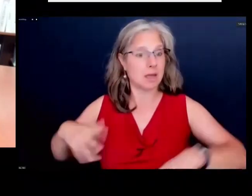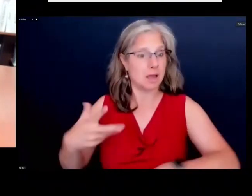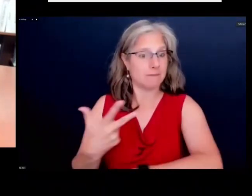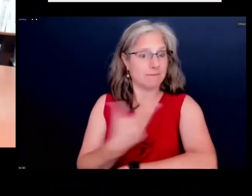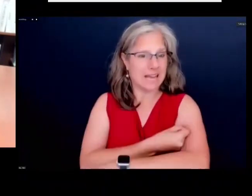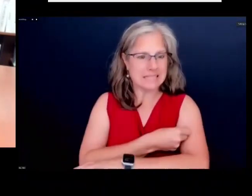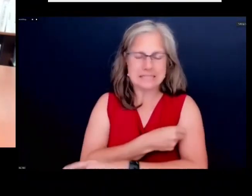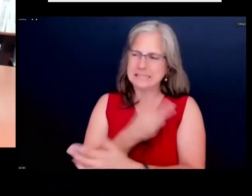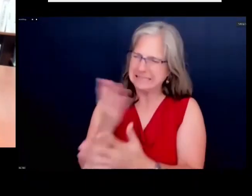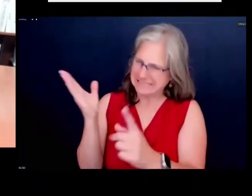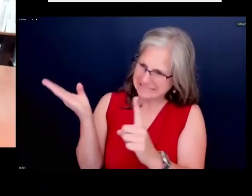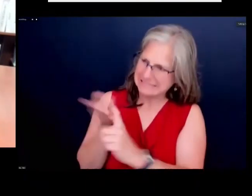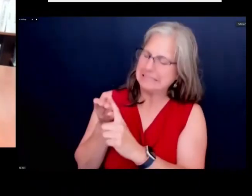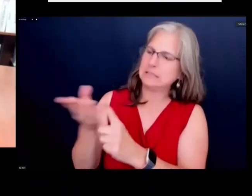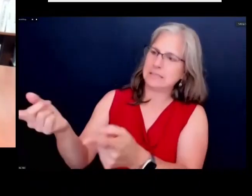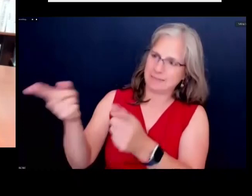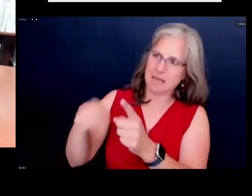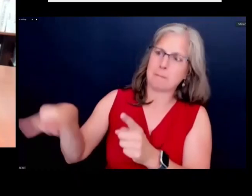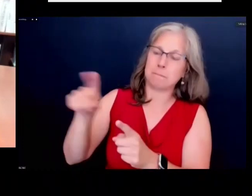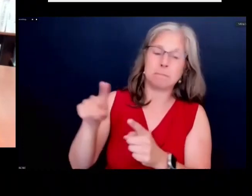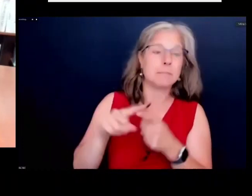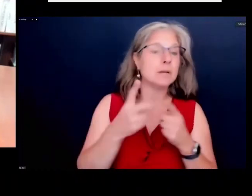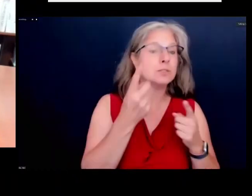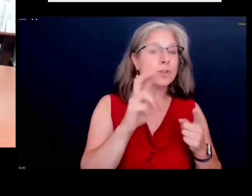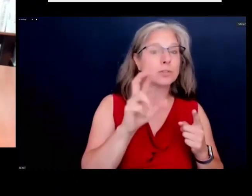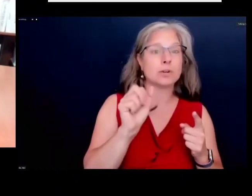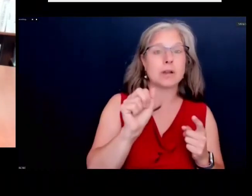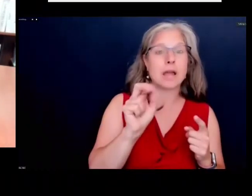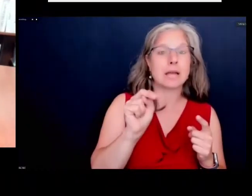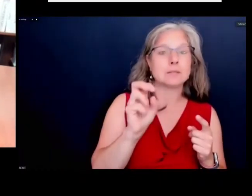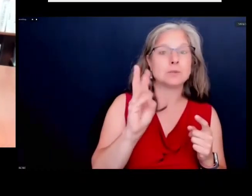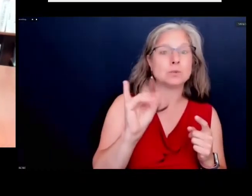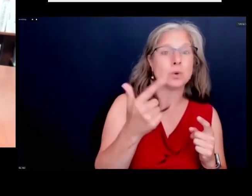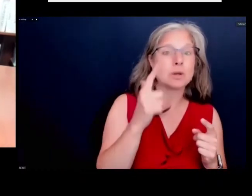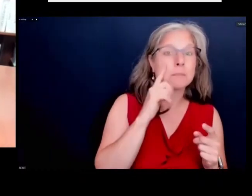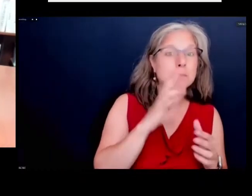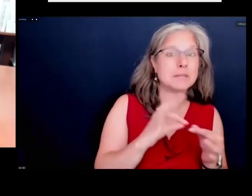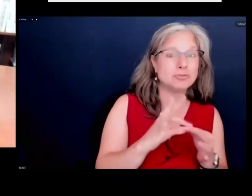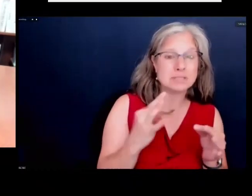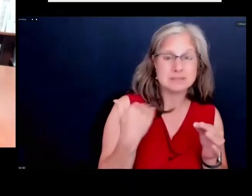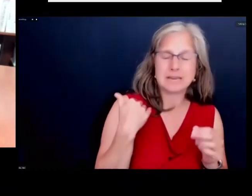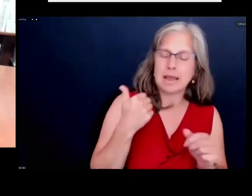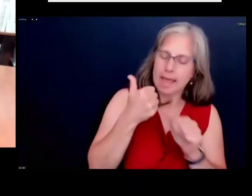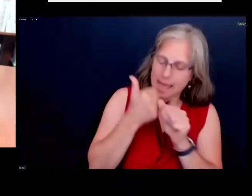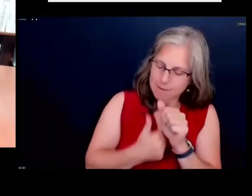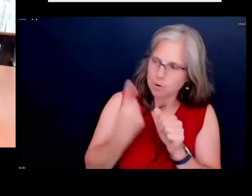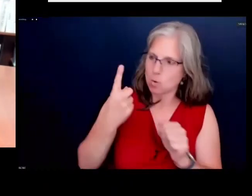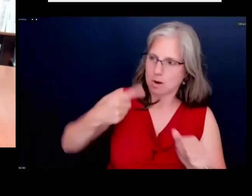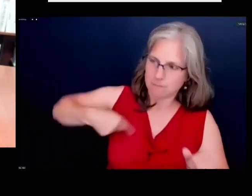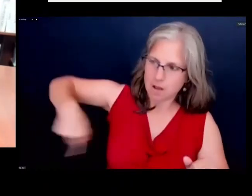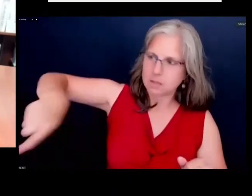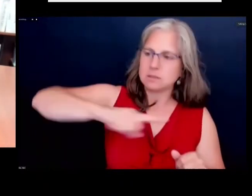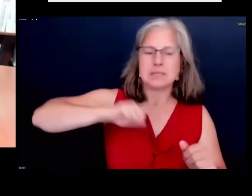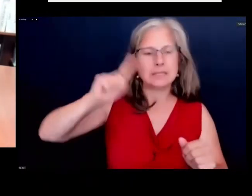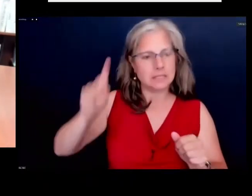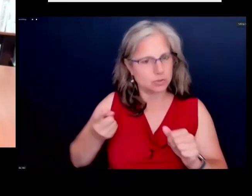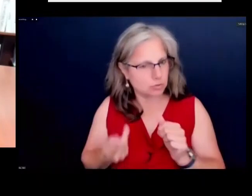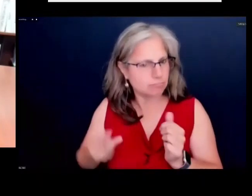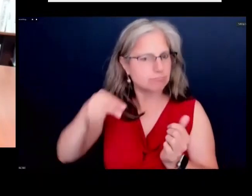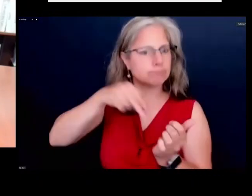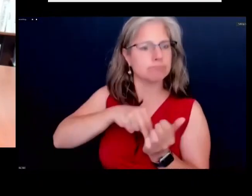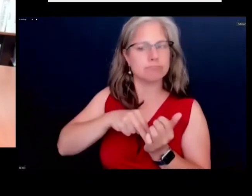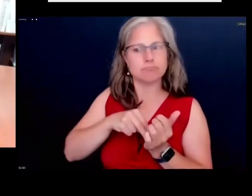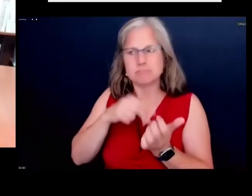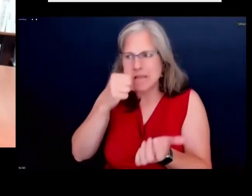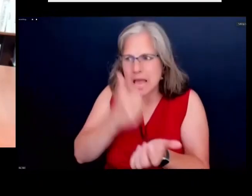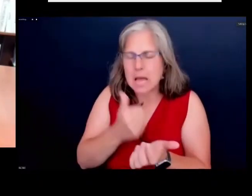vaccinated. As Dr. Ansorg mentioned earlier, every one of us need to do our